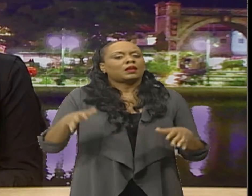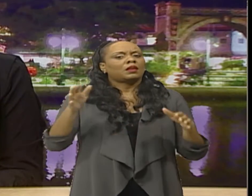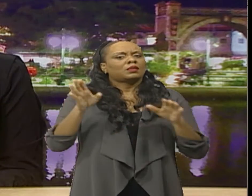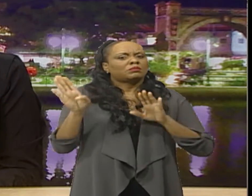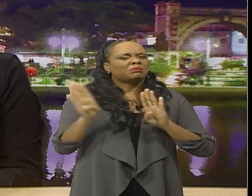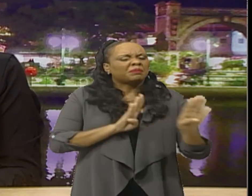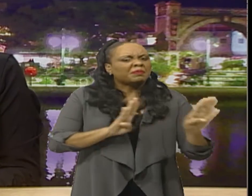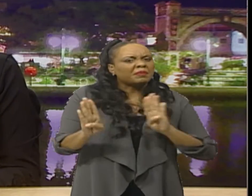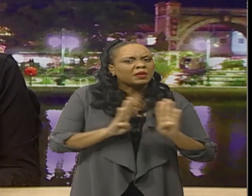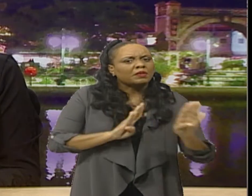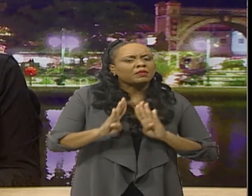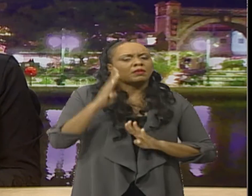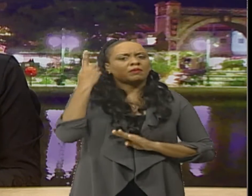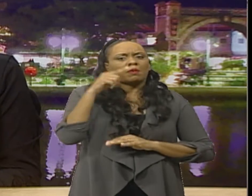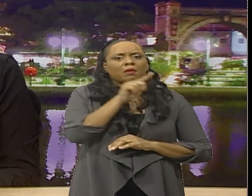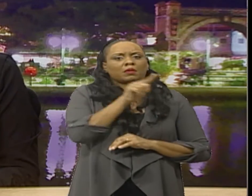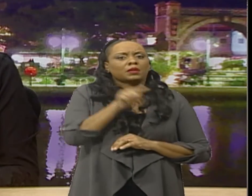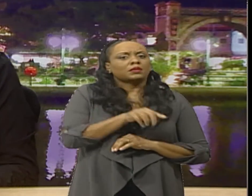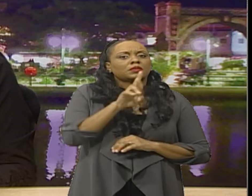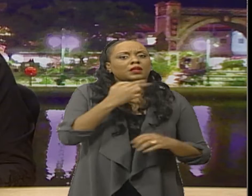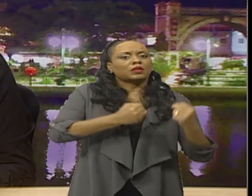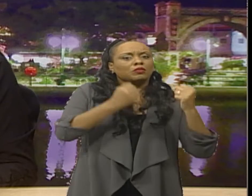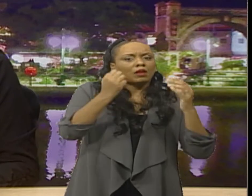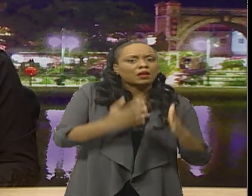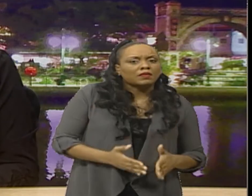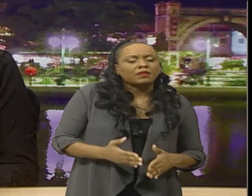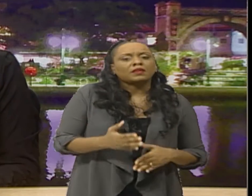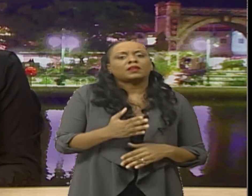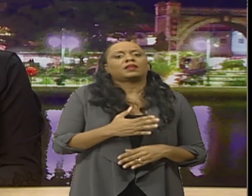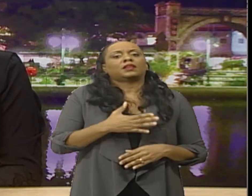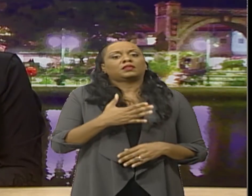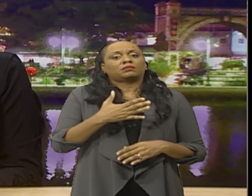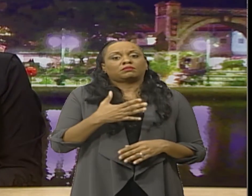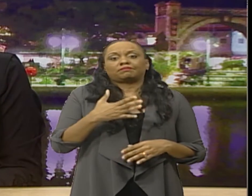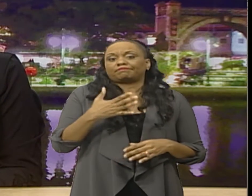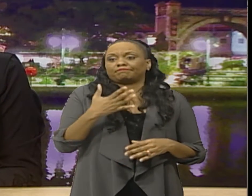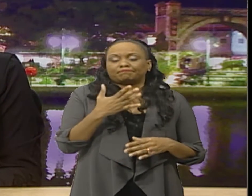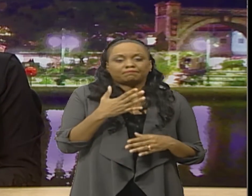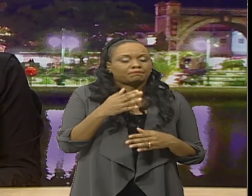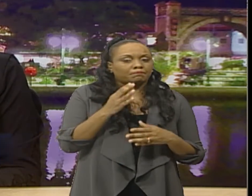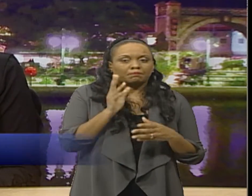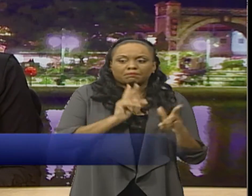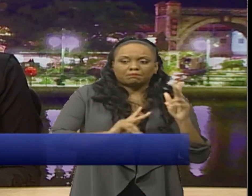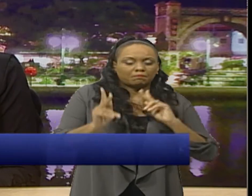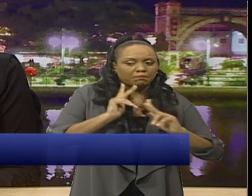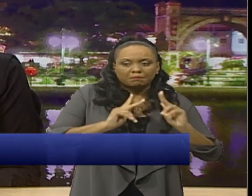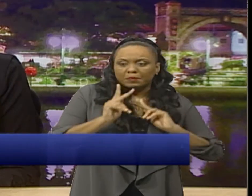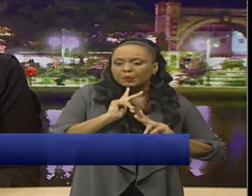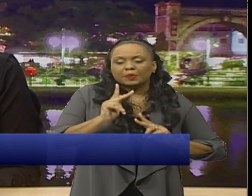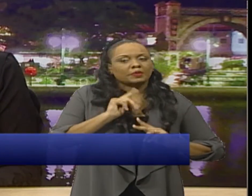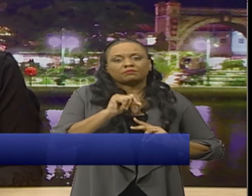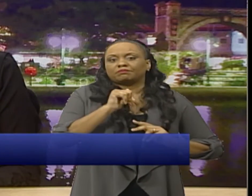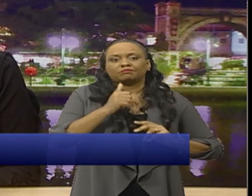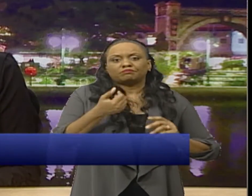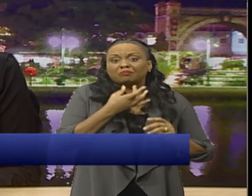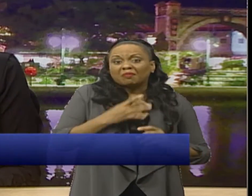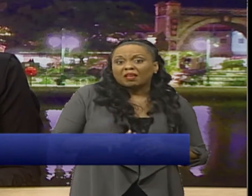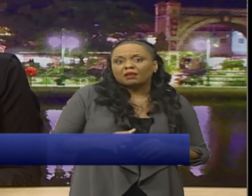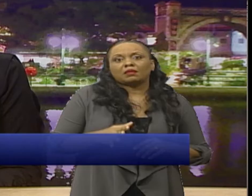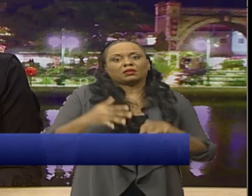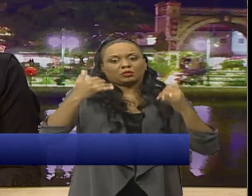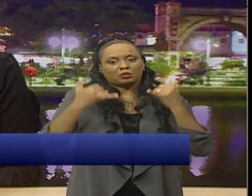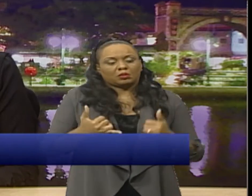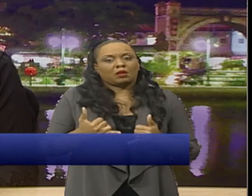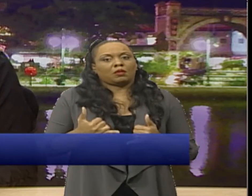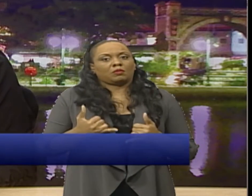general behavior of some PSV drivers and conductors, the Transport Authority is calling on owners to play their part in bringing